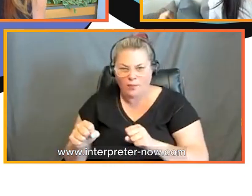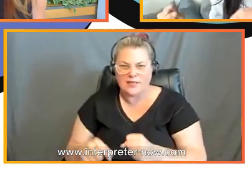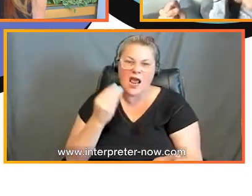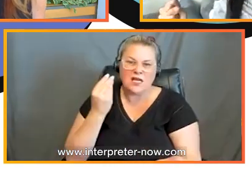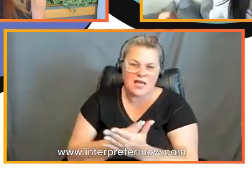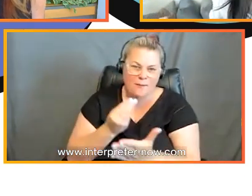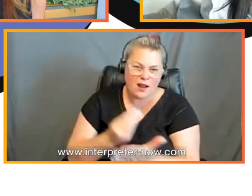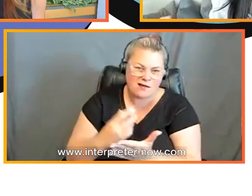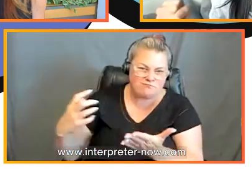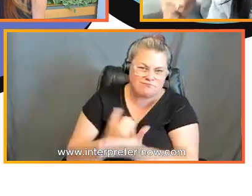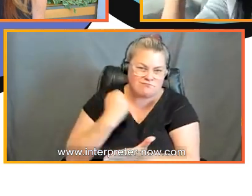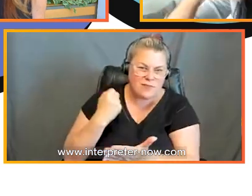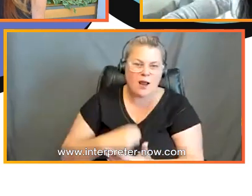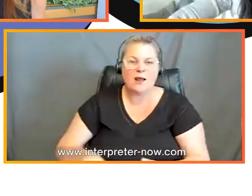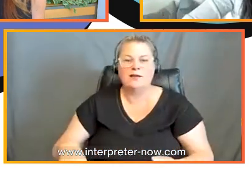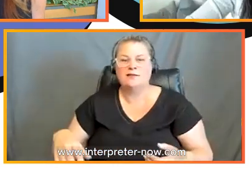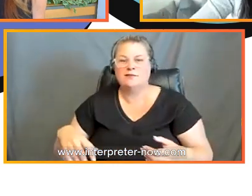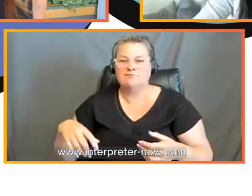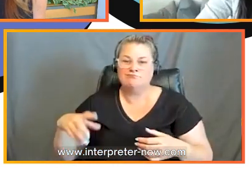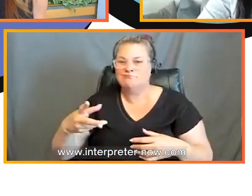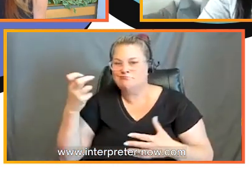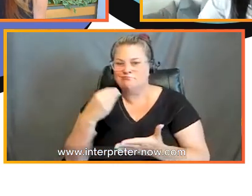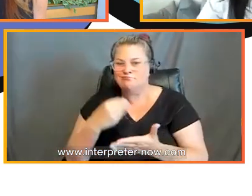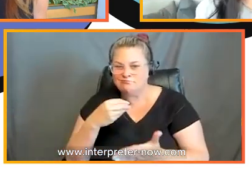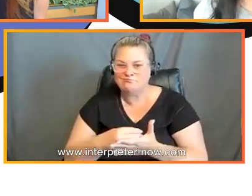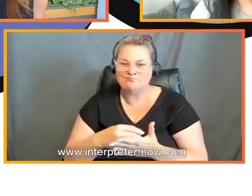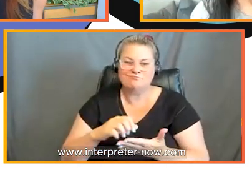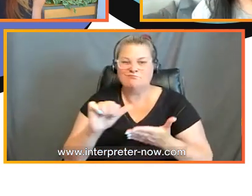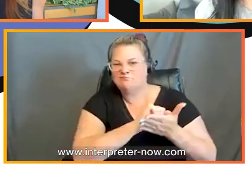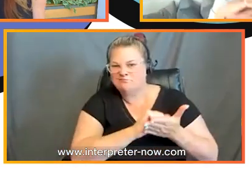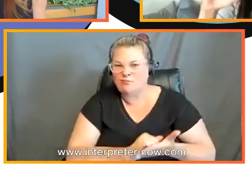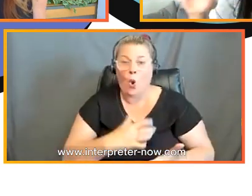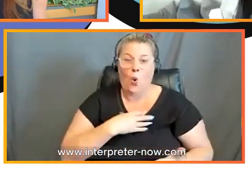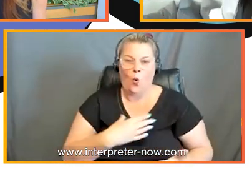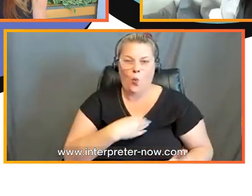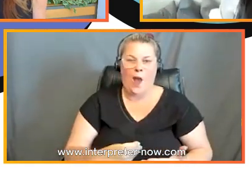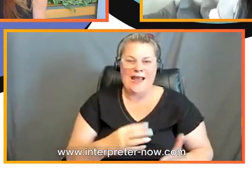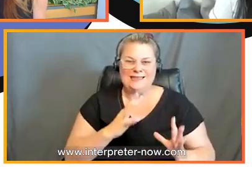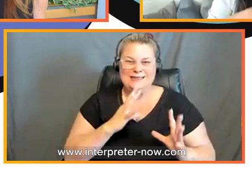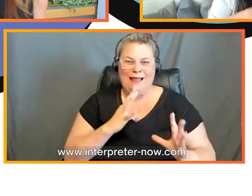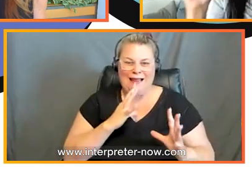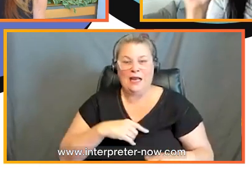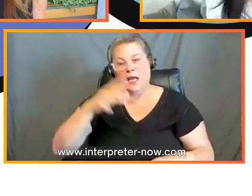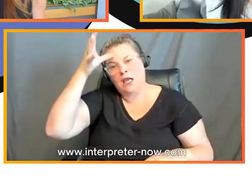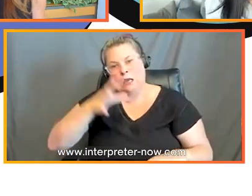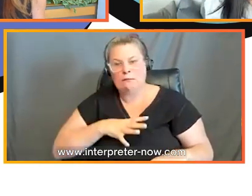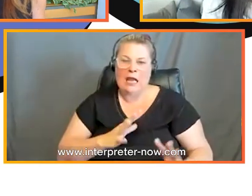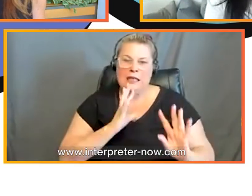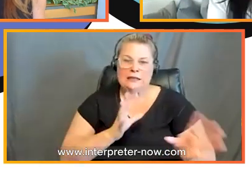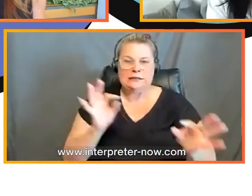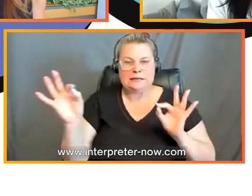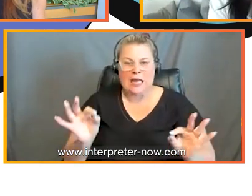capitalizing, monetizing, sanitizing, white-splaining, mansplaining, et